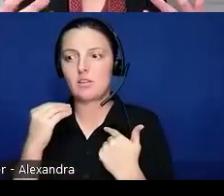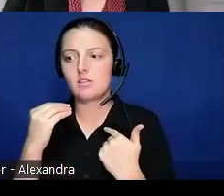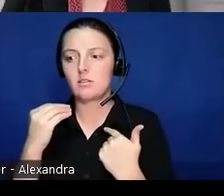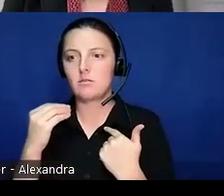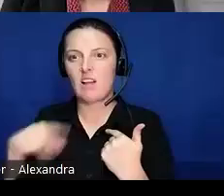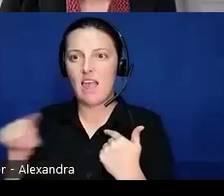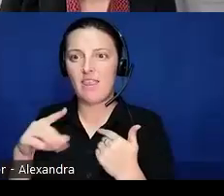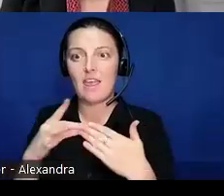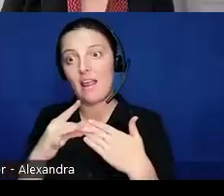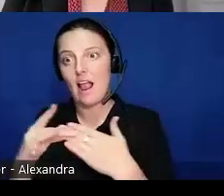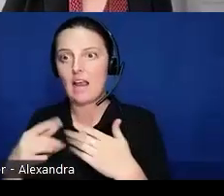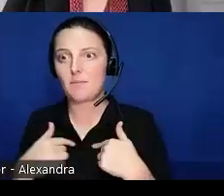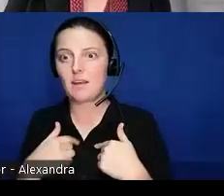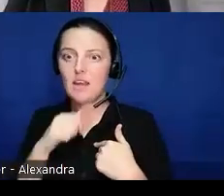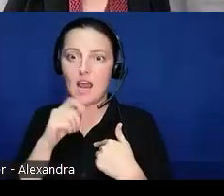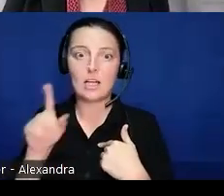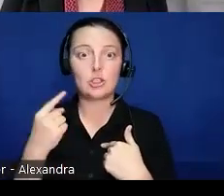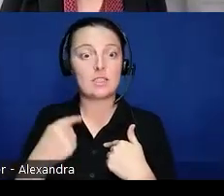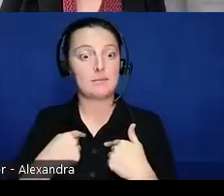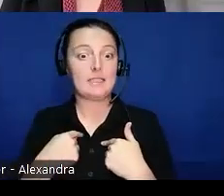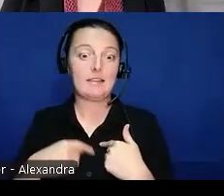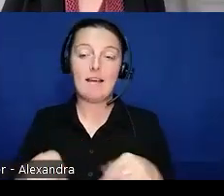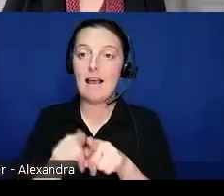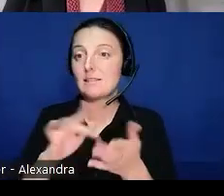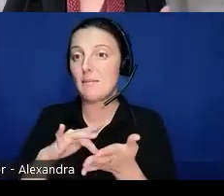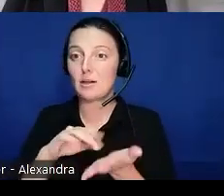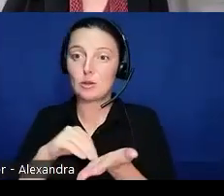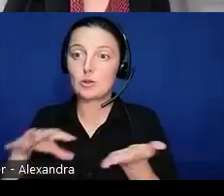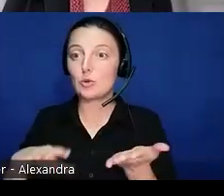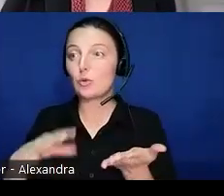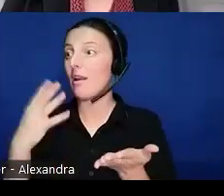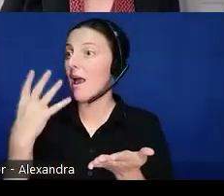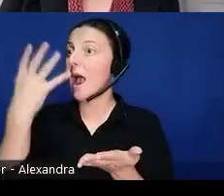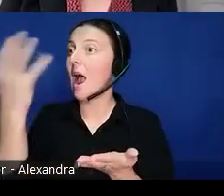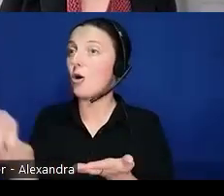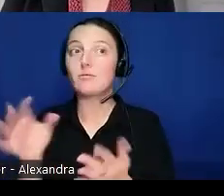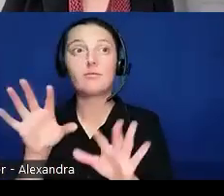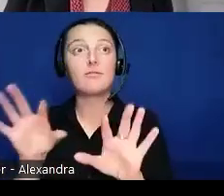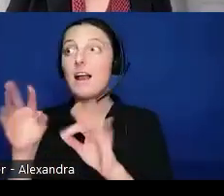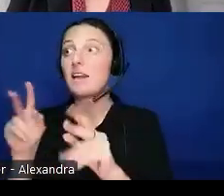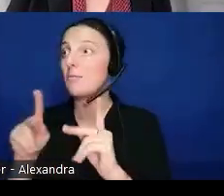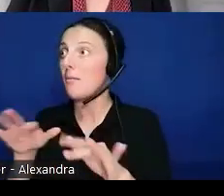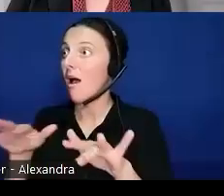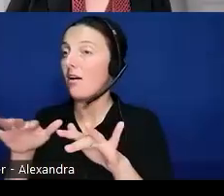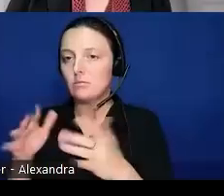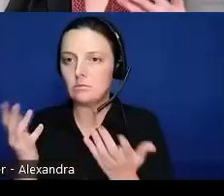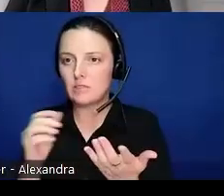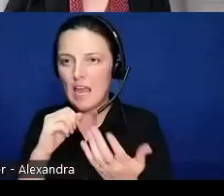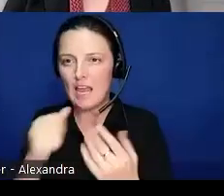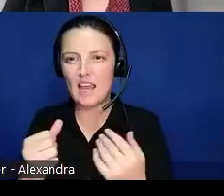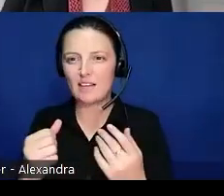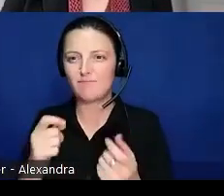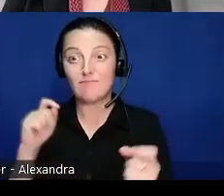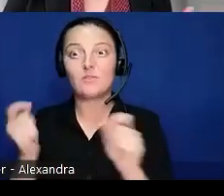course, me as a medical student going out to the streets and finding people. That's not really gonna make a difference. But so we were able